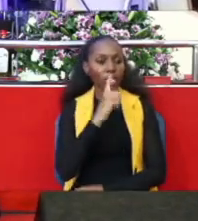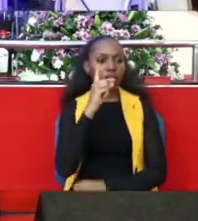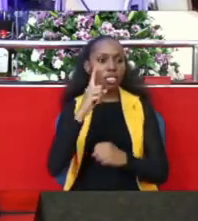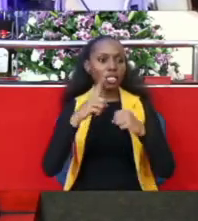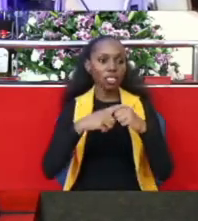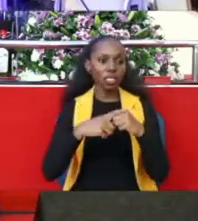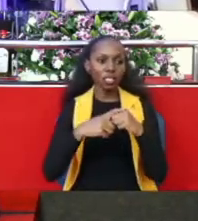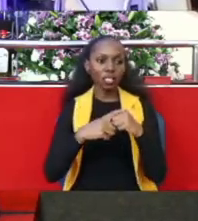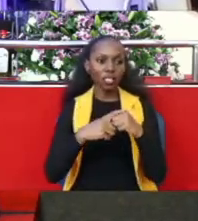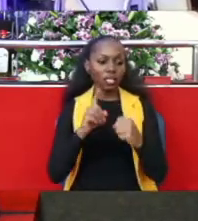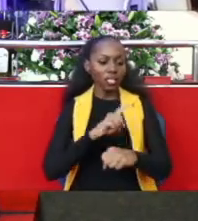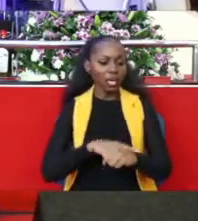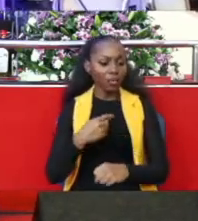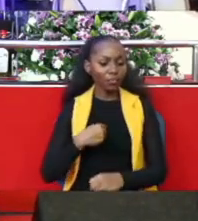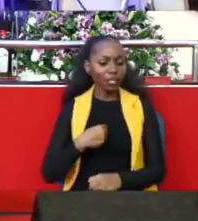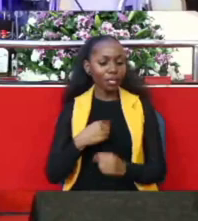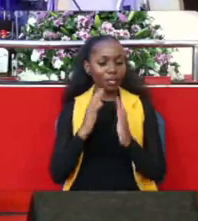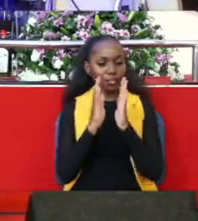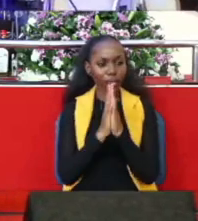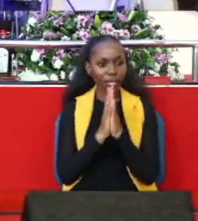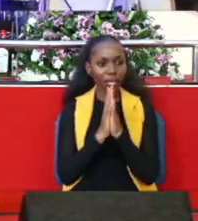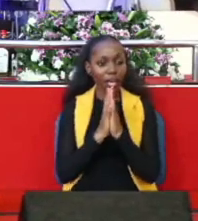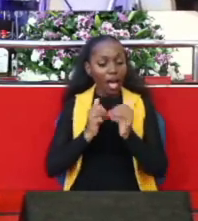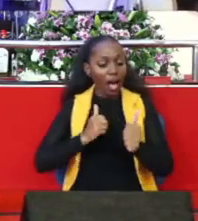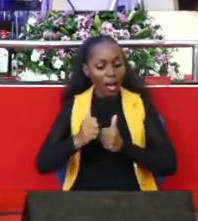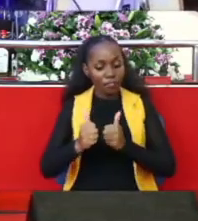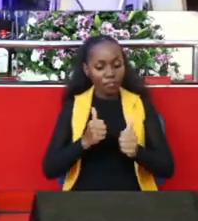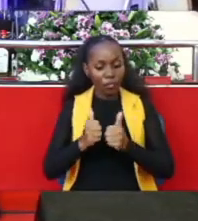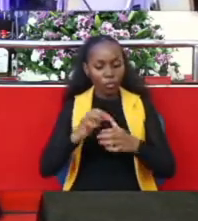I had a wrestle with a spirit.